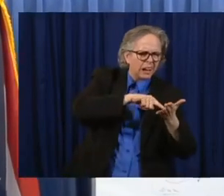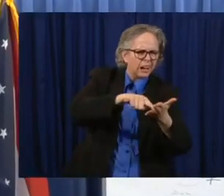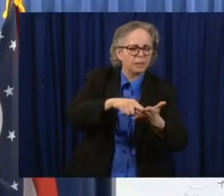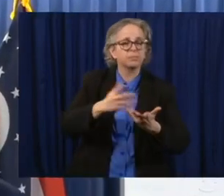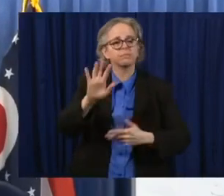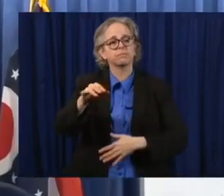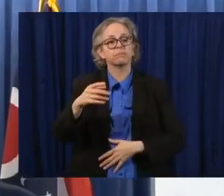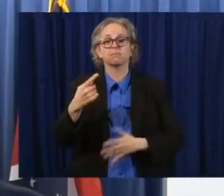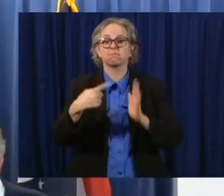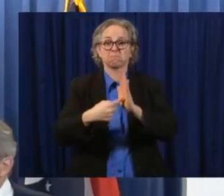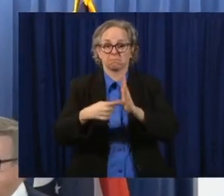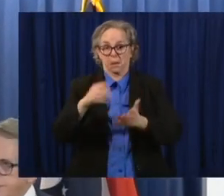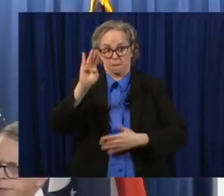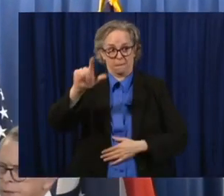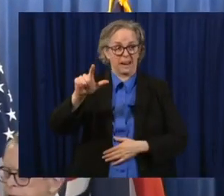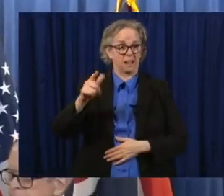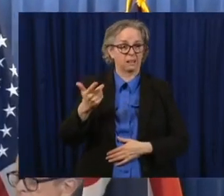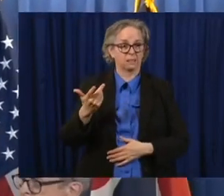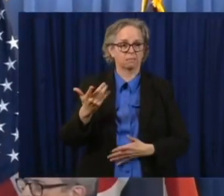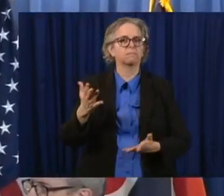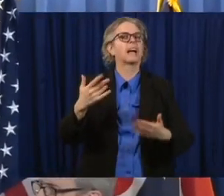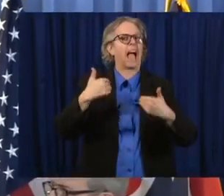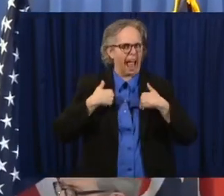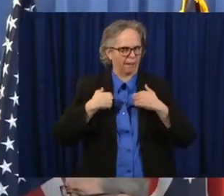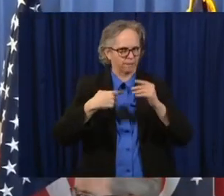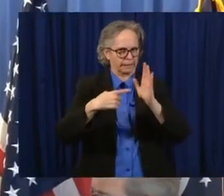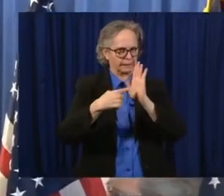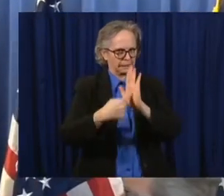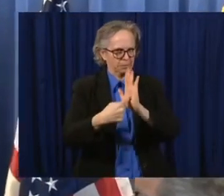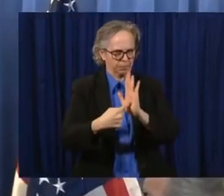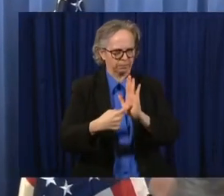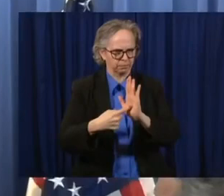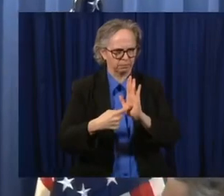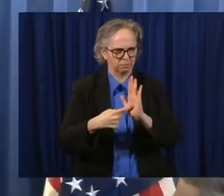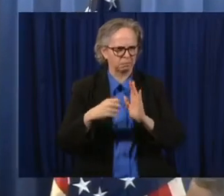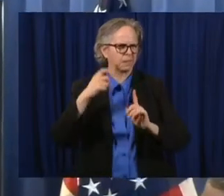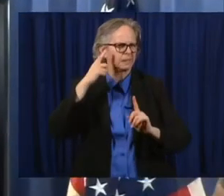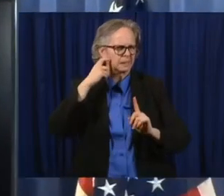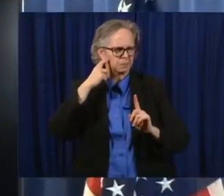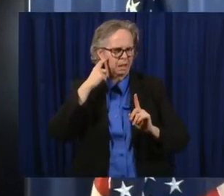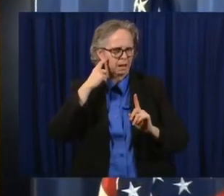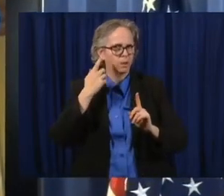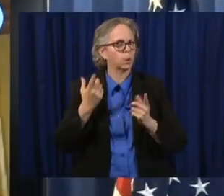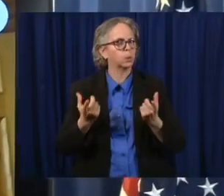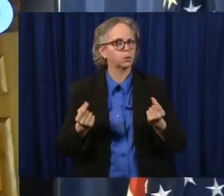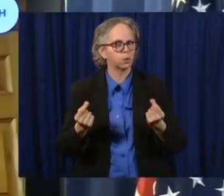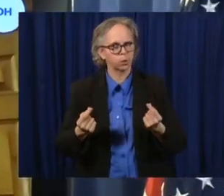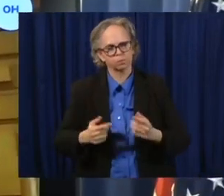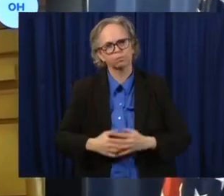got he's come down with symptoms. He's very suspicious. What's he do then, and what's the next step for